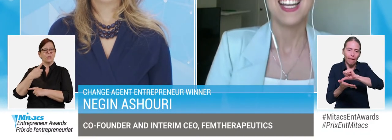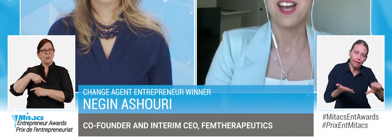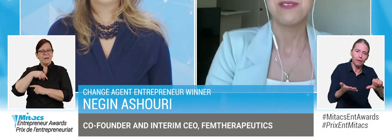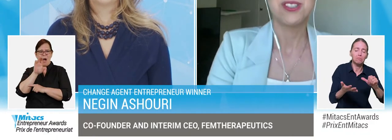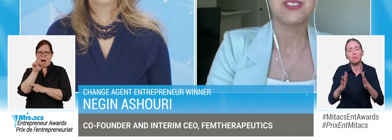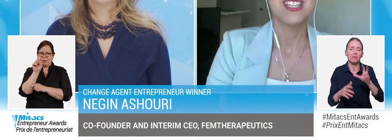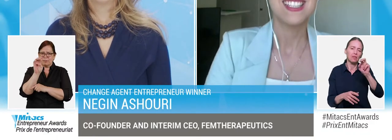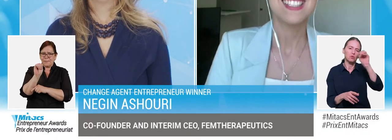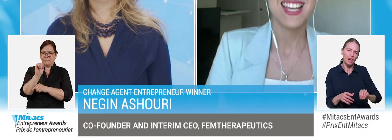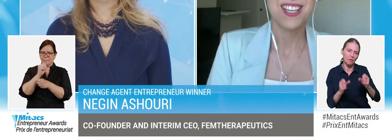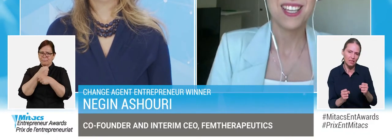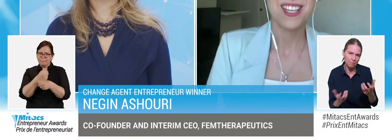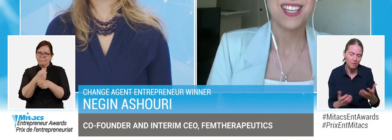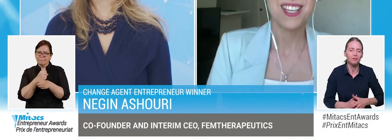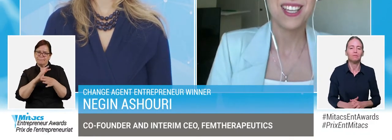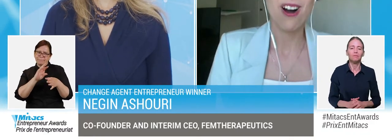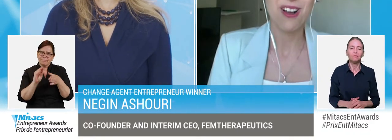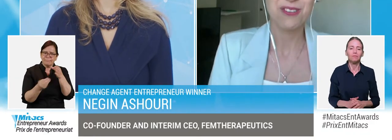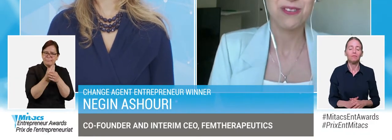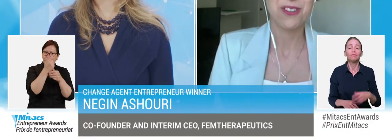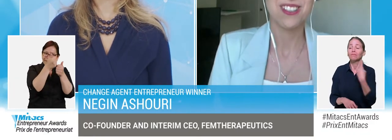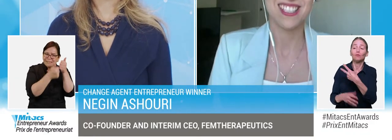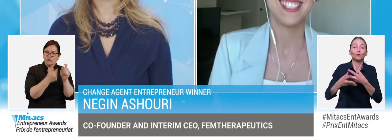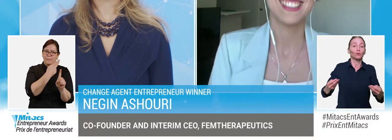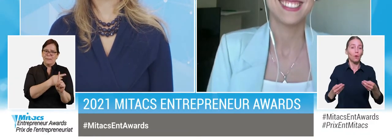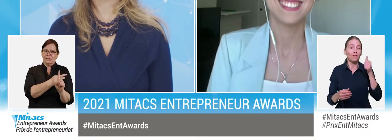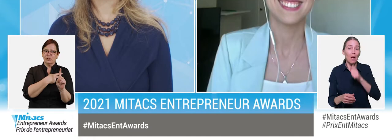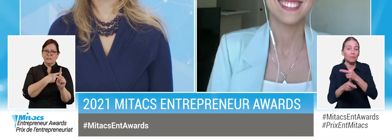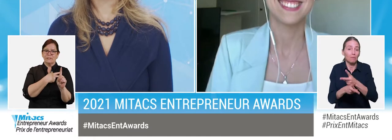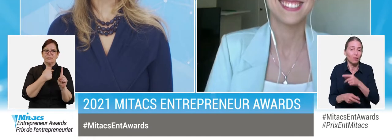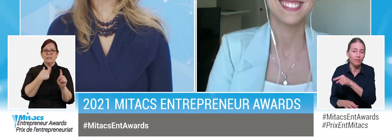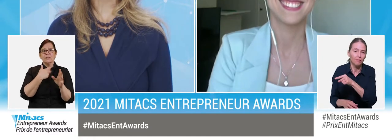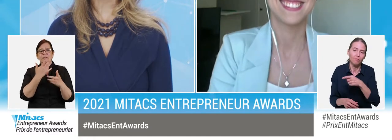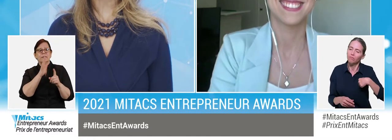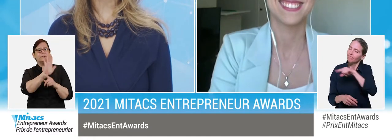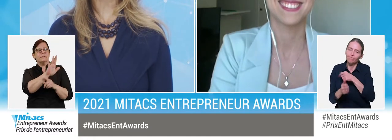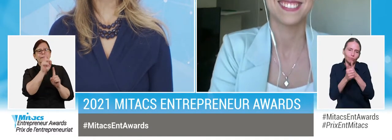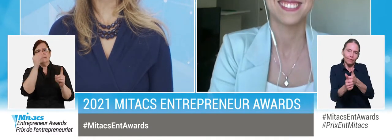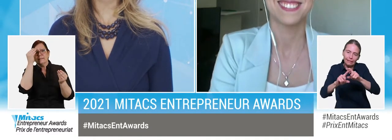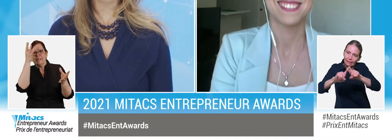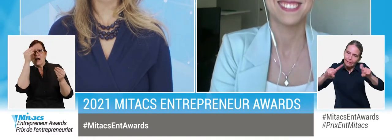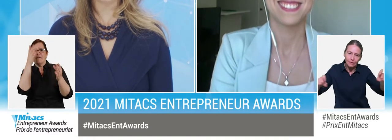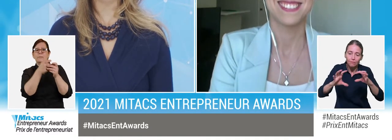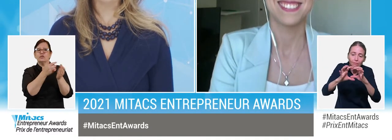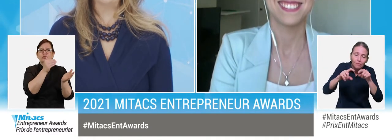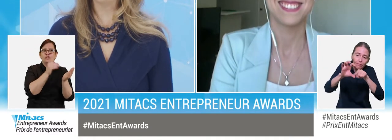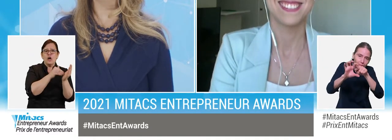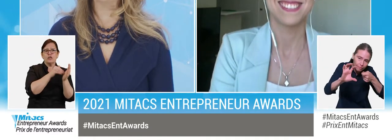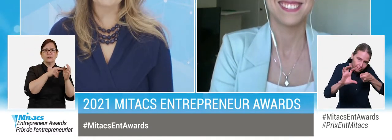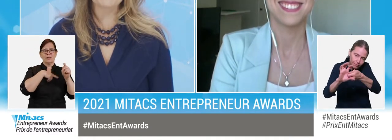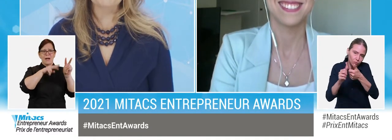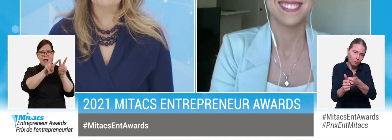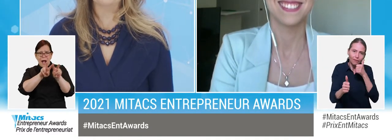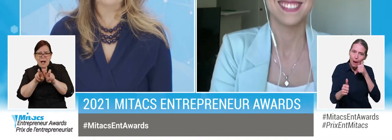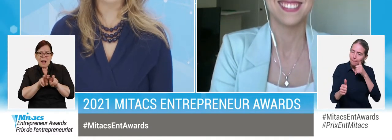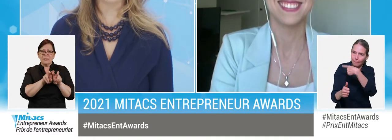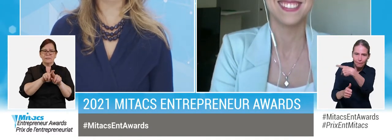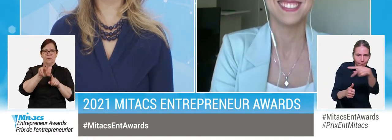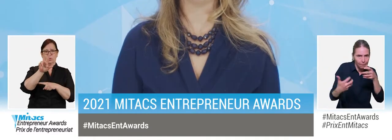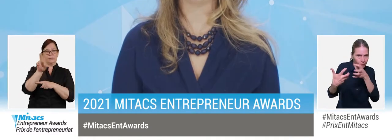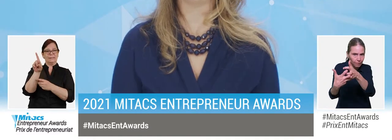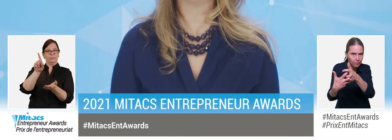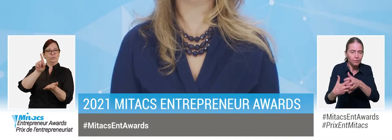most. And I would really thank you all for listening. Well, congratulations, Nagin, and to the whole team at